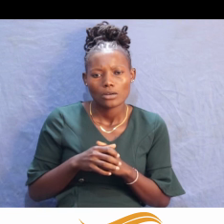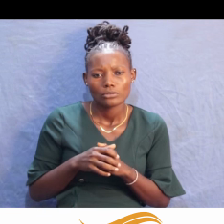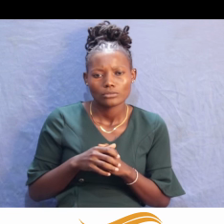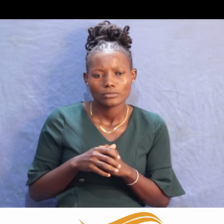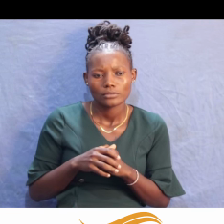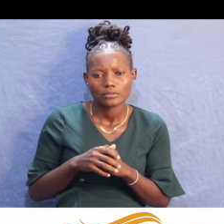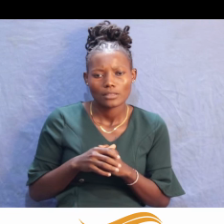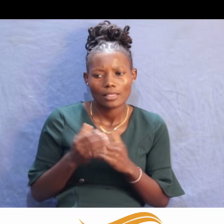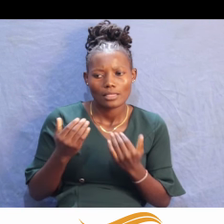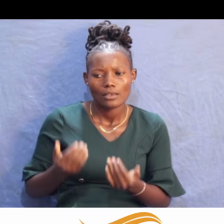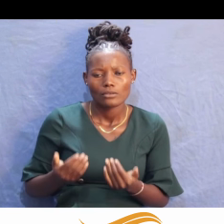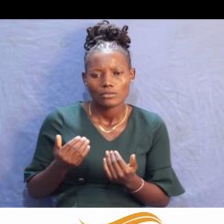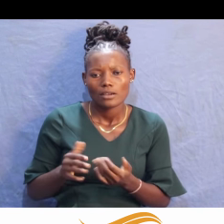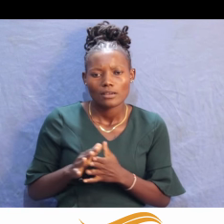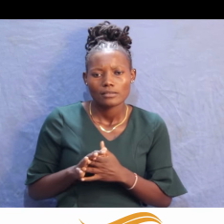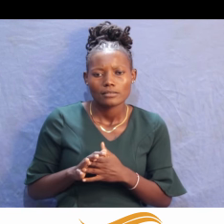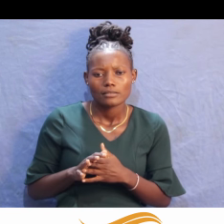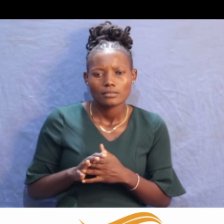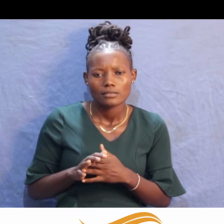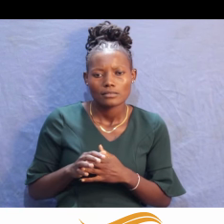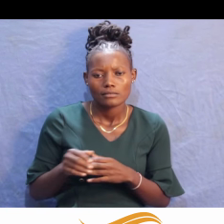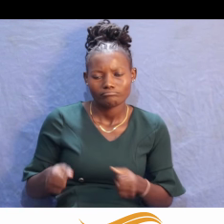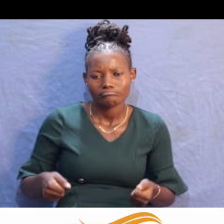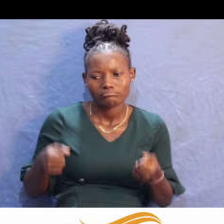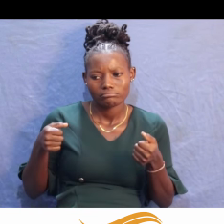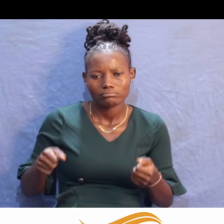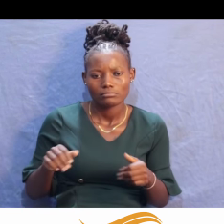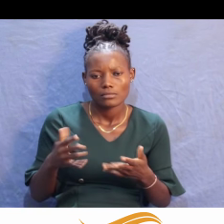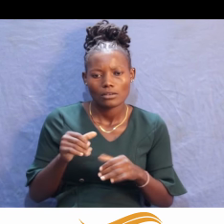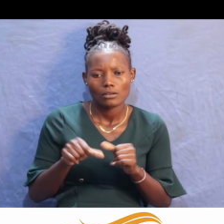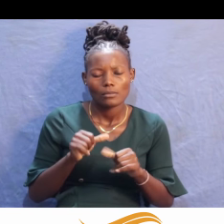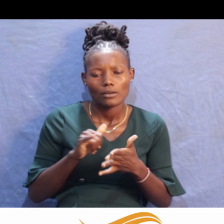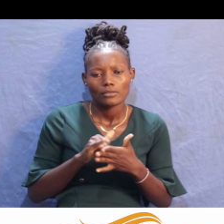athlete's diet? Okay.